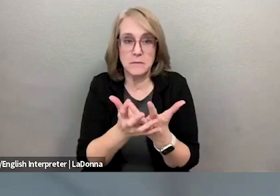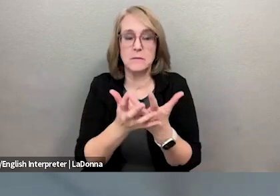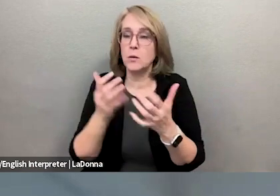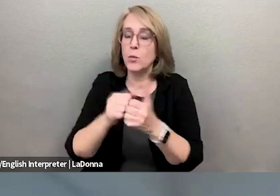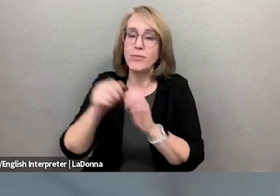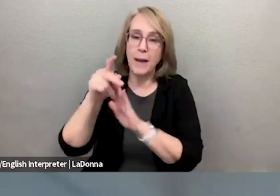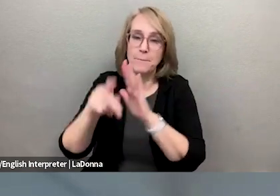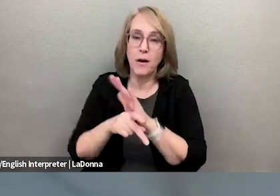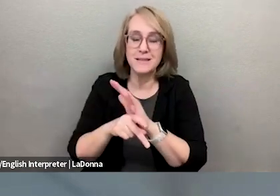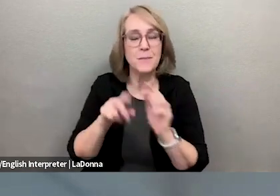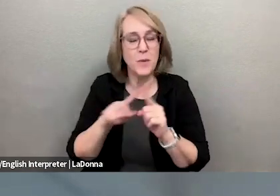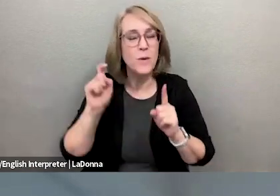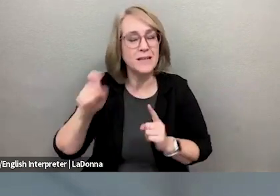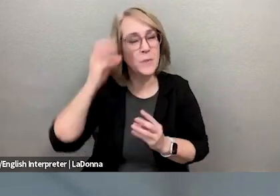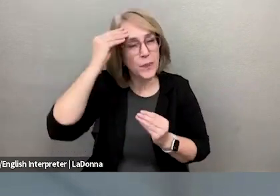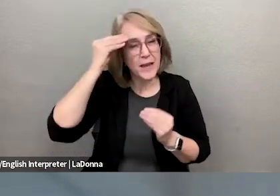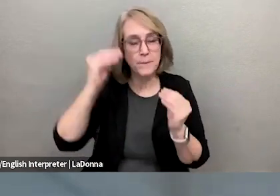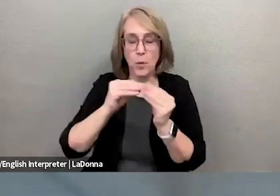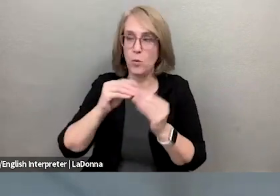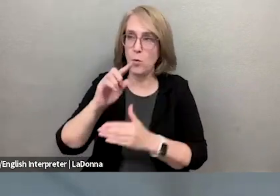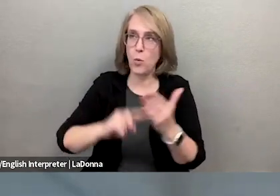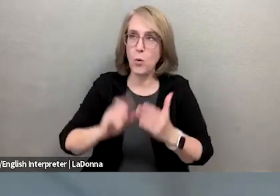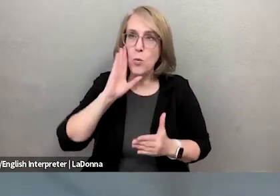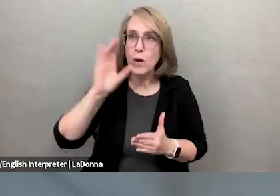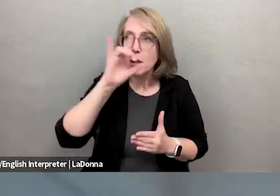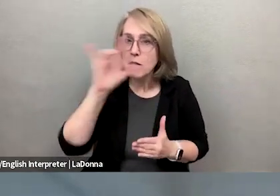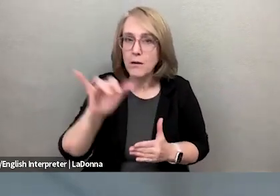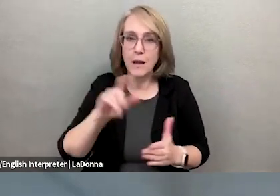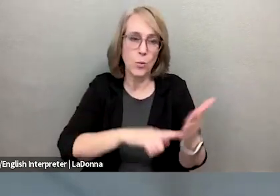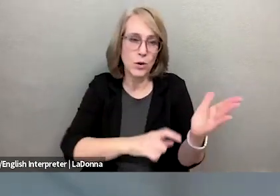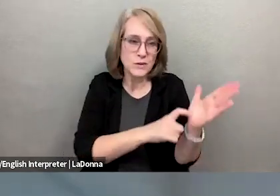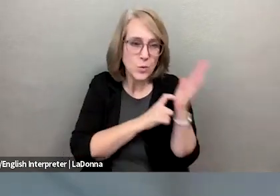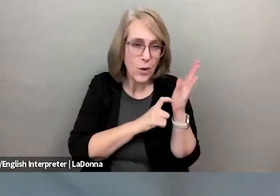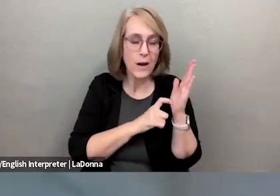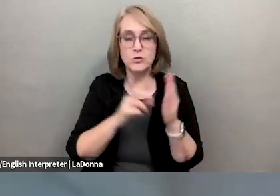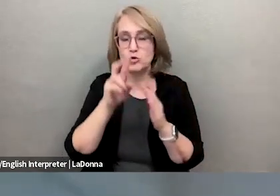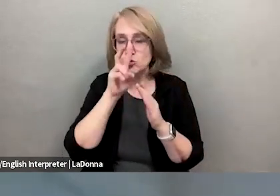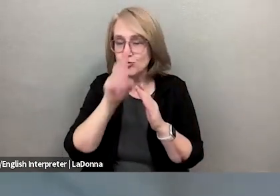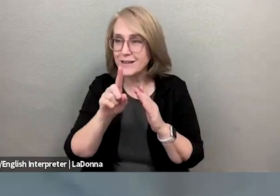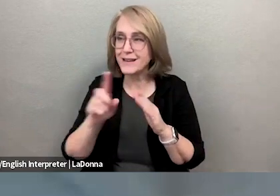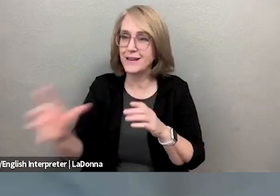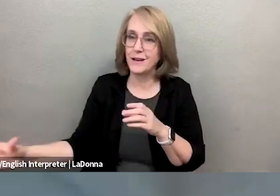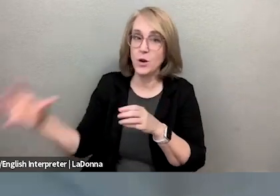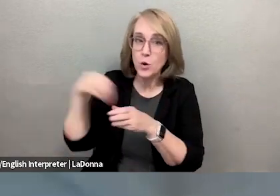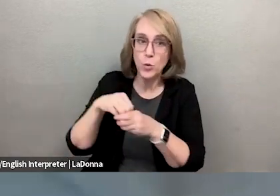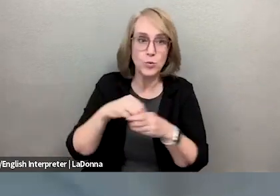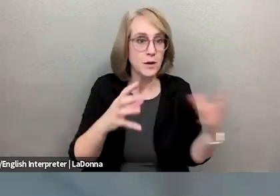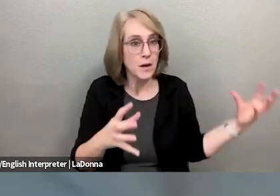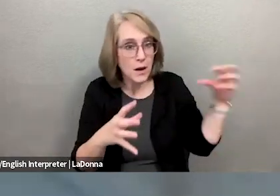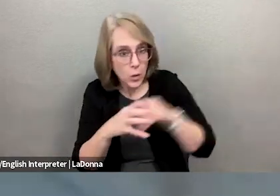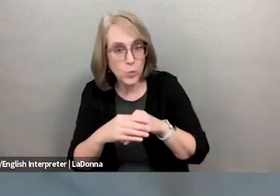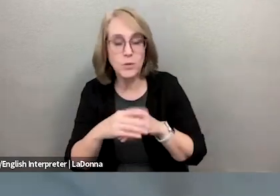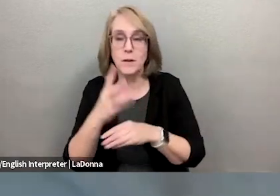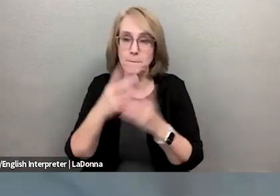but there's a lot more to think through about what does that look like and what does it take to really, again, meaningfully